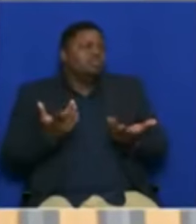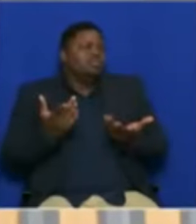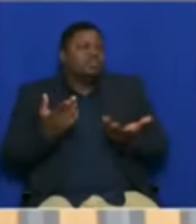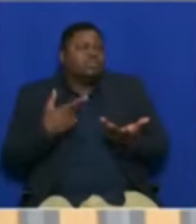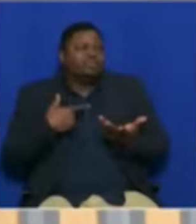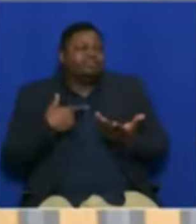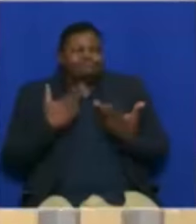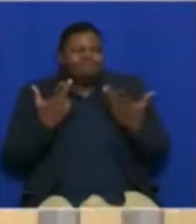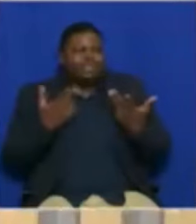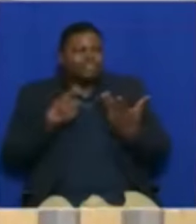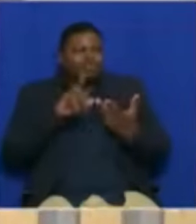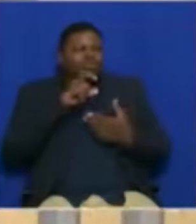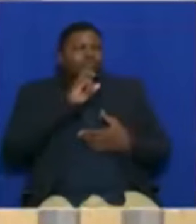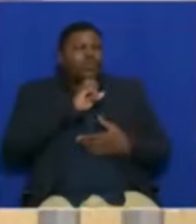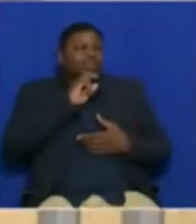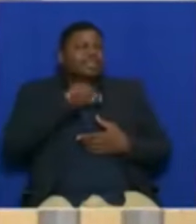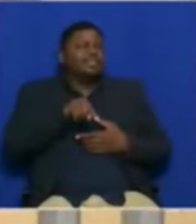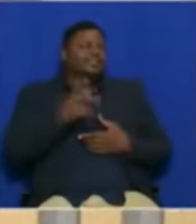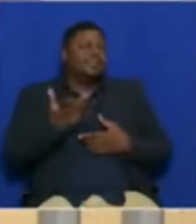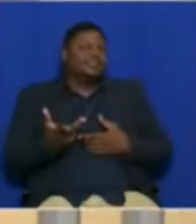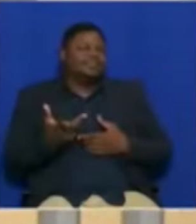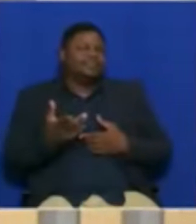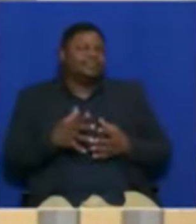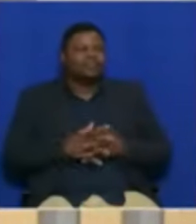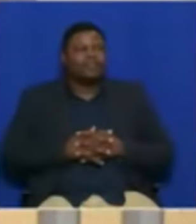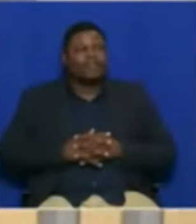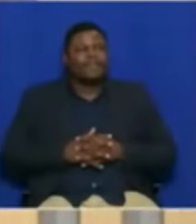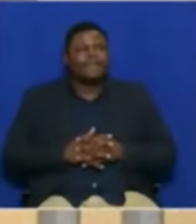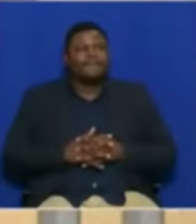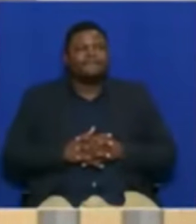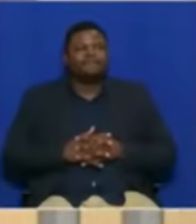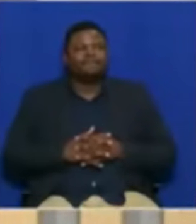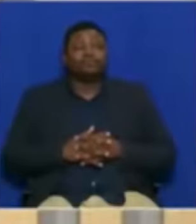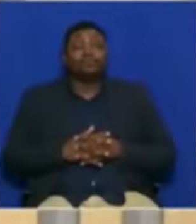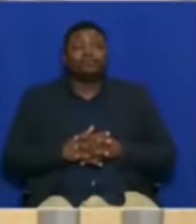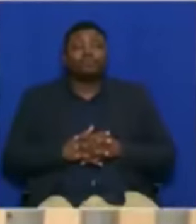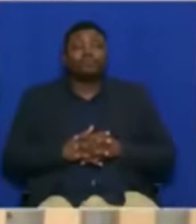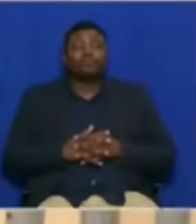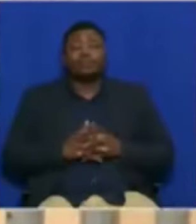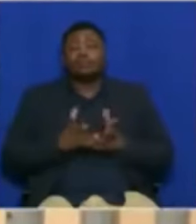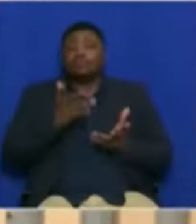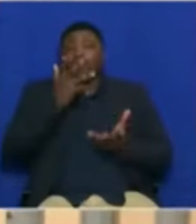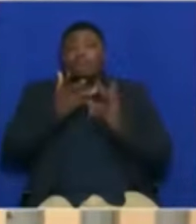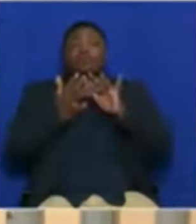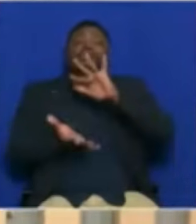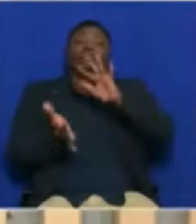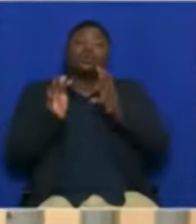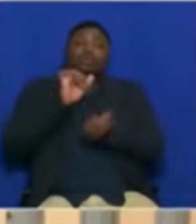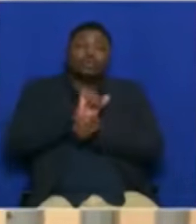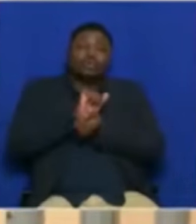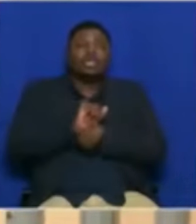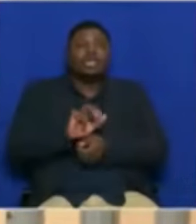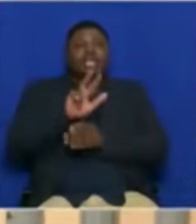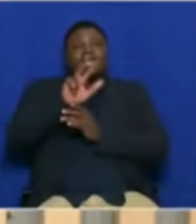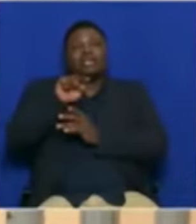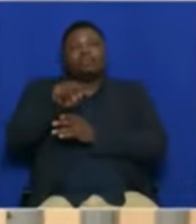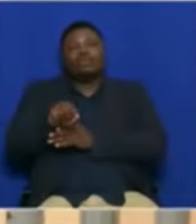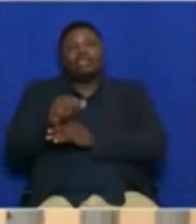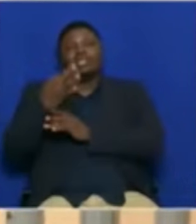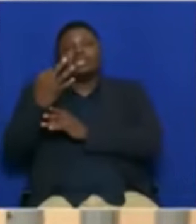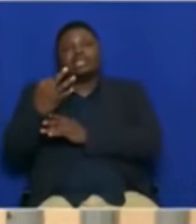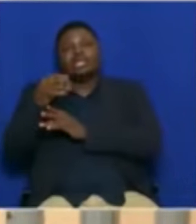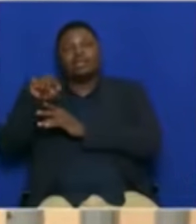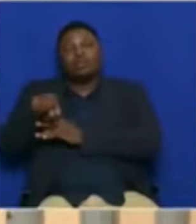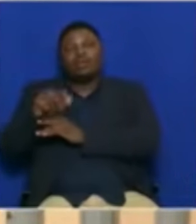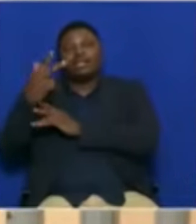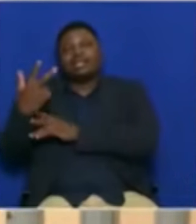Yes. And Colonel, then just to conclude, at 8.8.3, it goes further. I don't